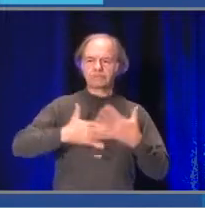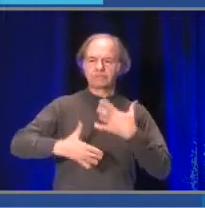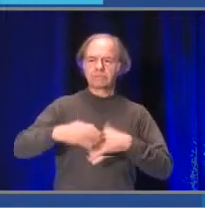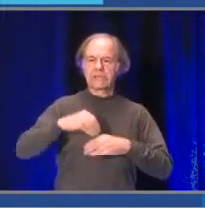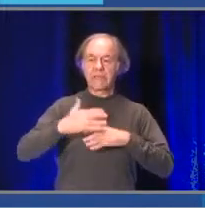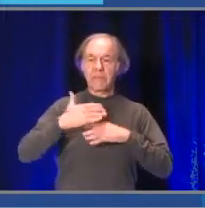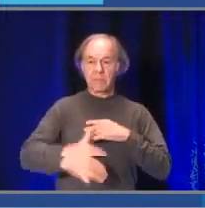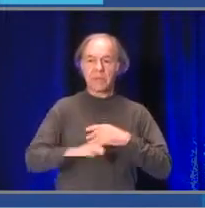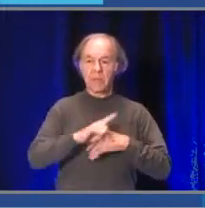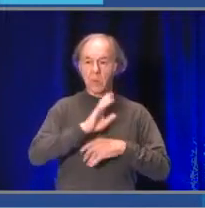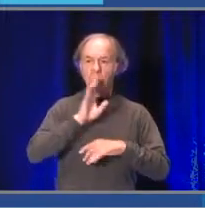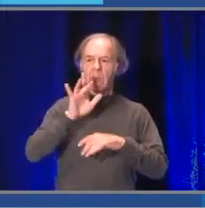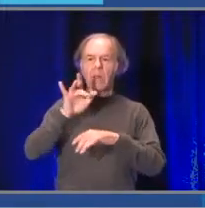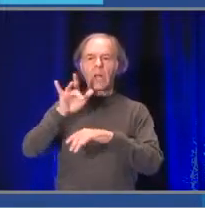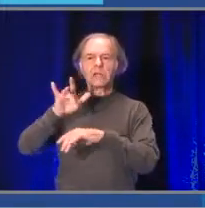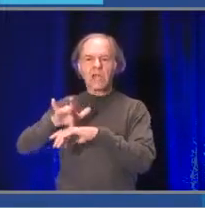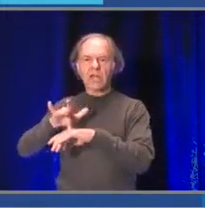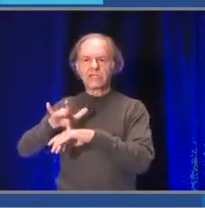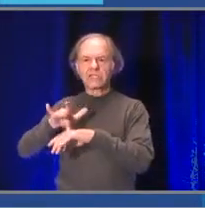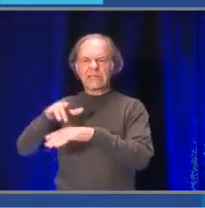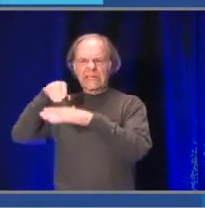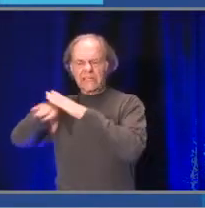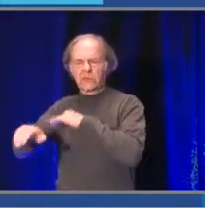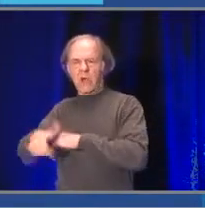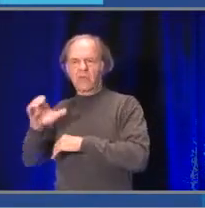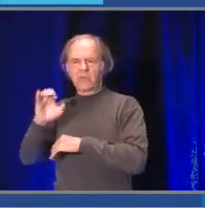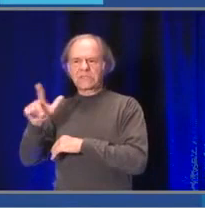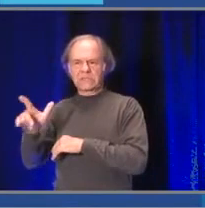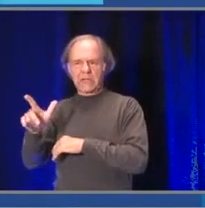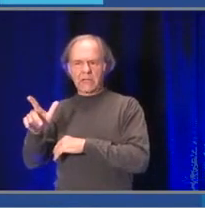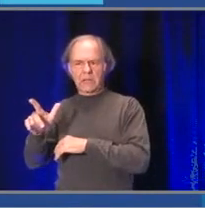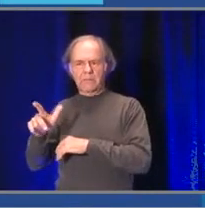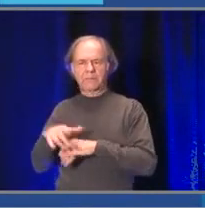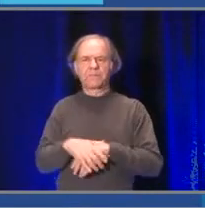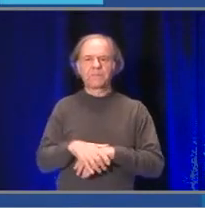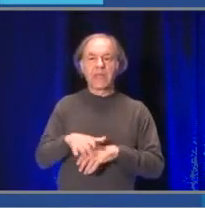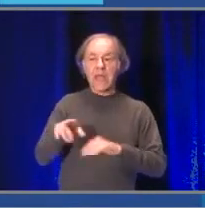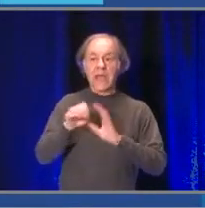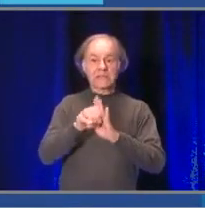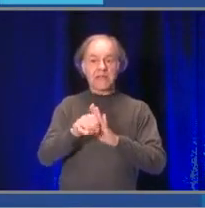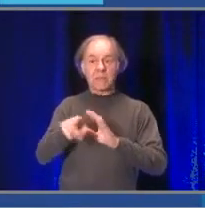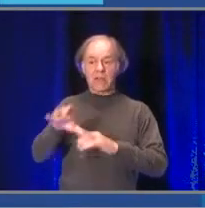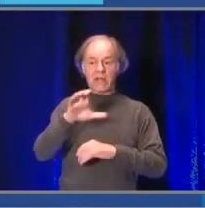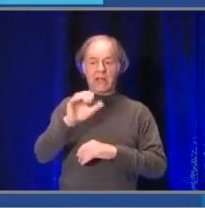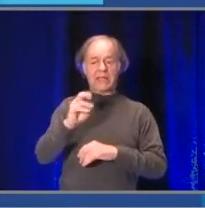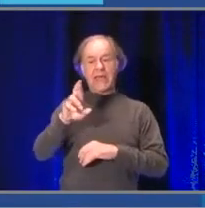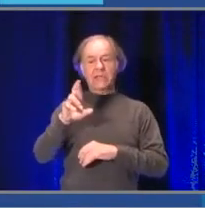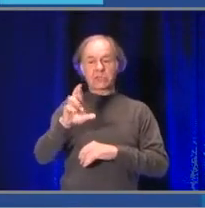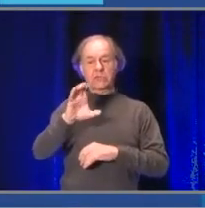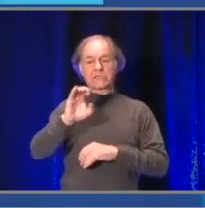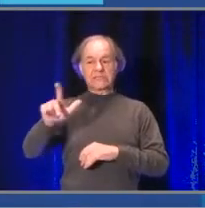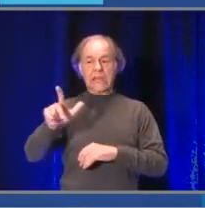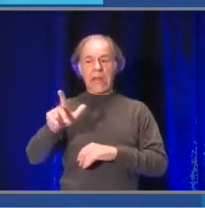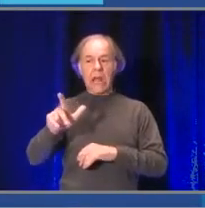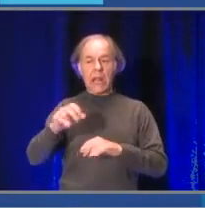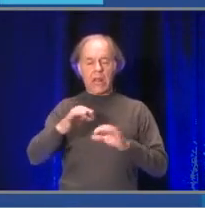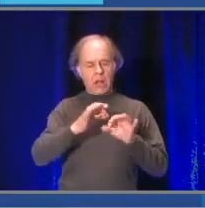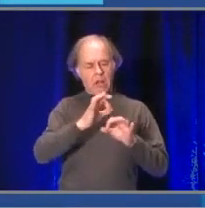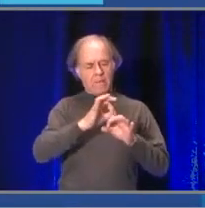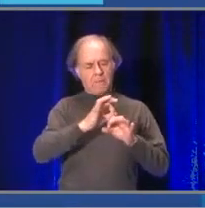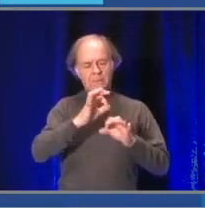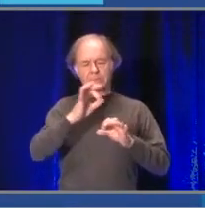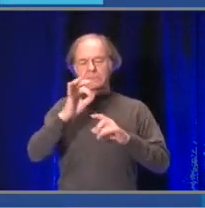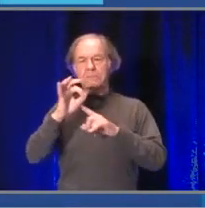that enters a recipient cell. Here's an example of a cancer cell producing exosome, releasing those exosomes in